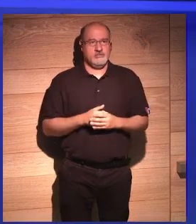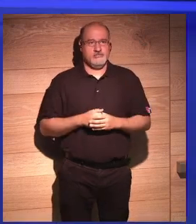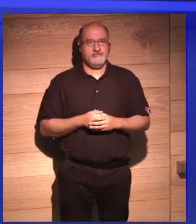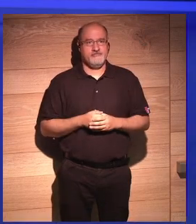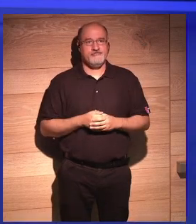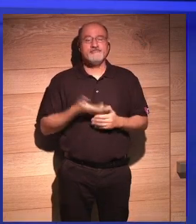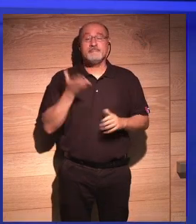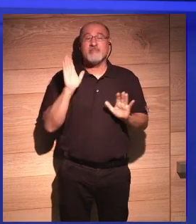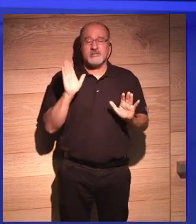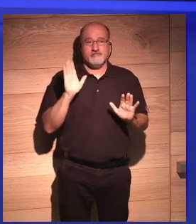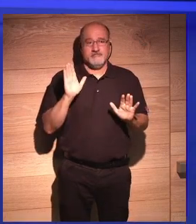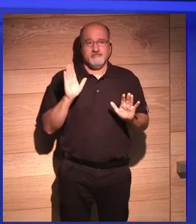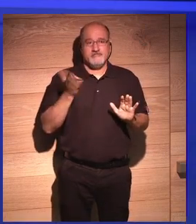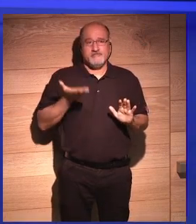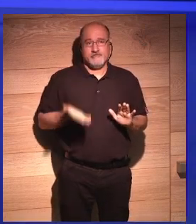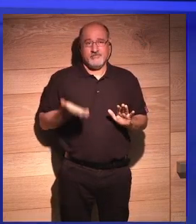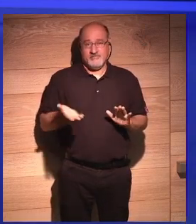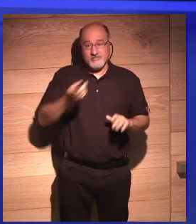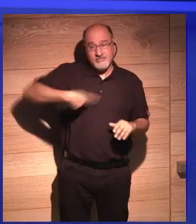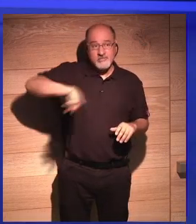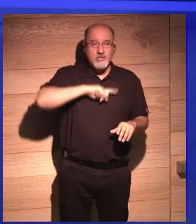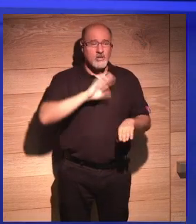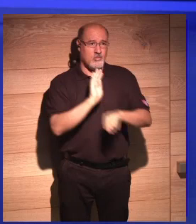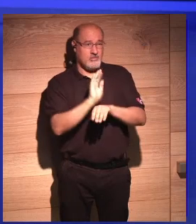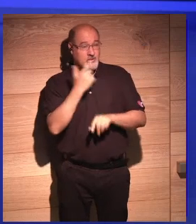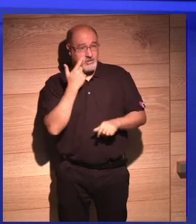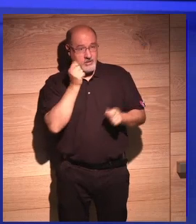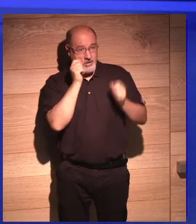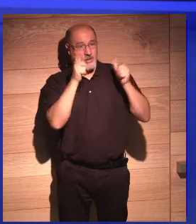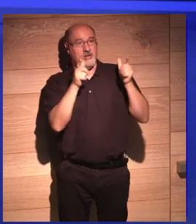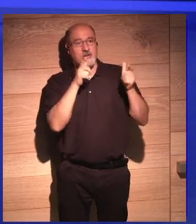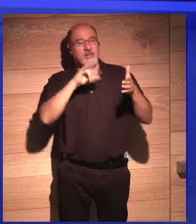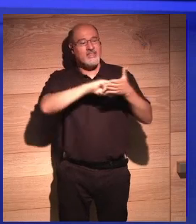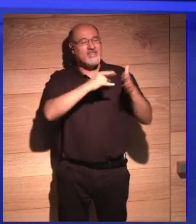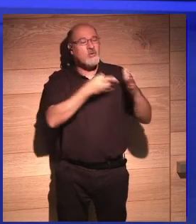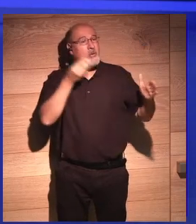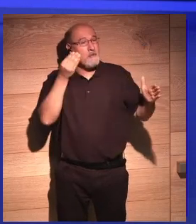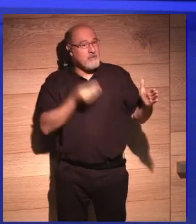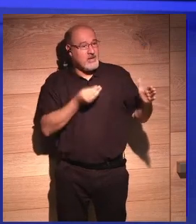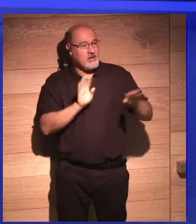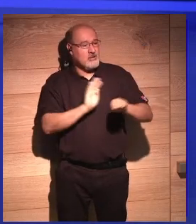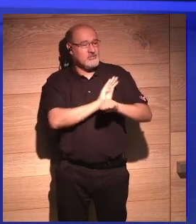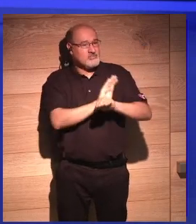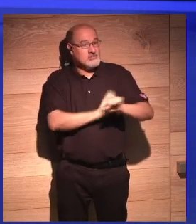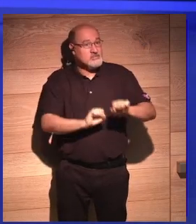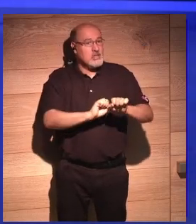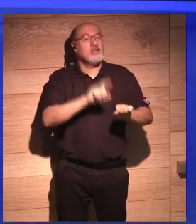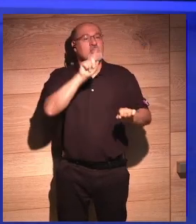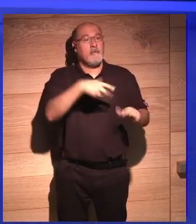for technology's sake, we realize that essentially it's a